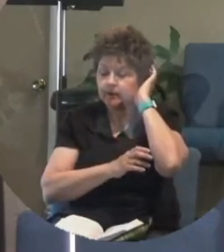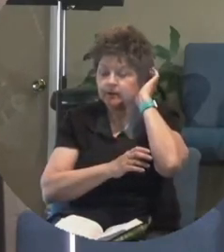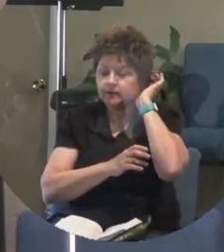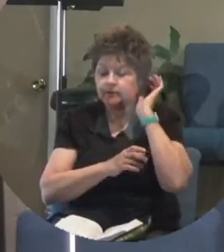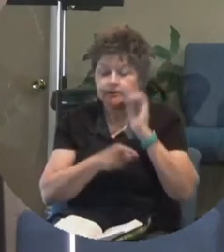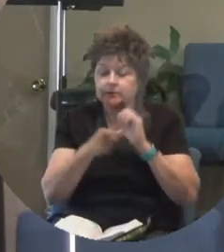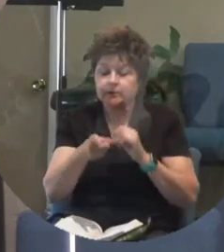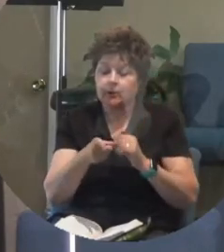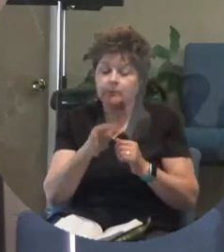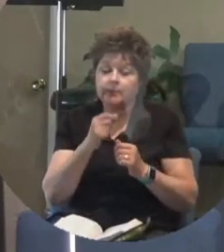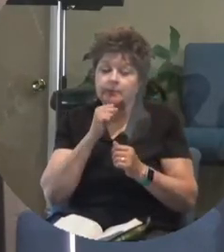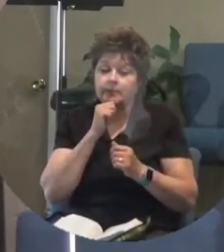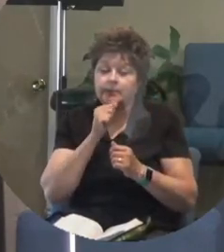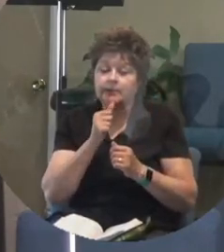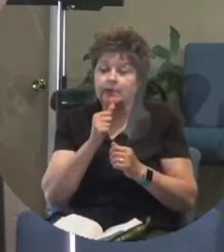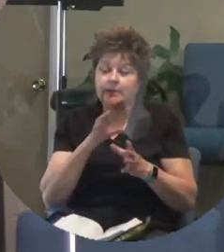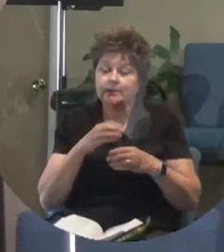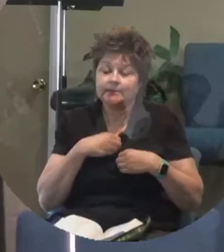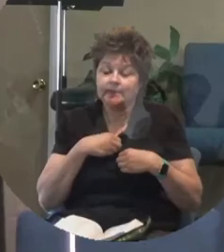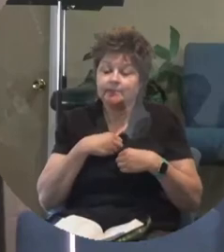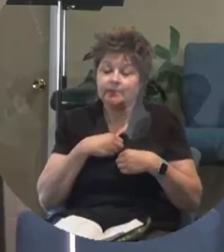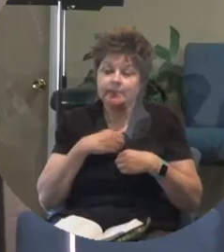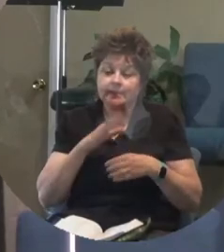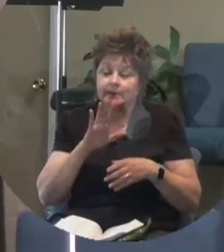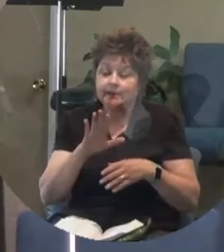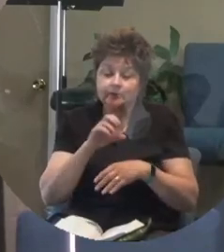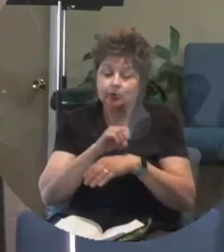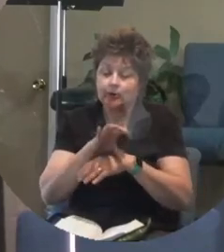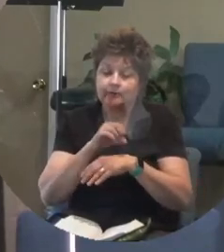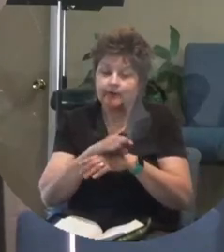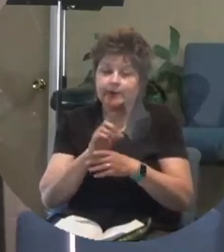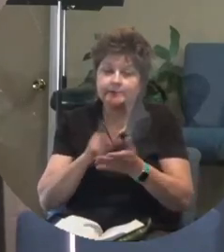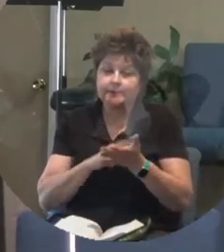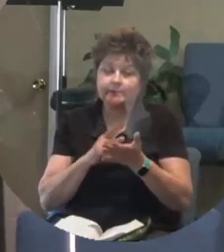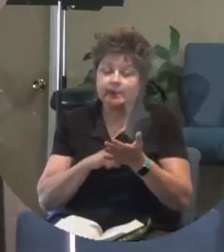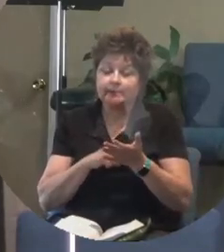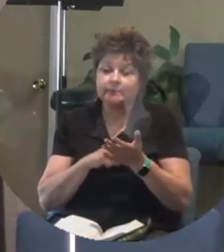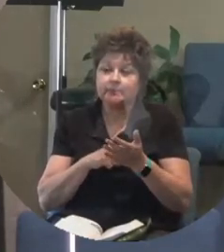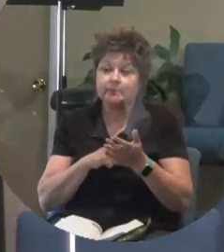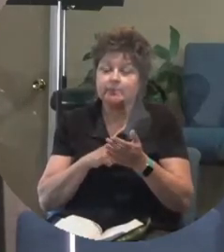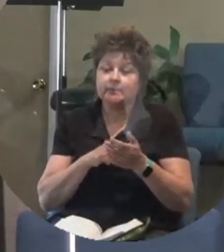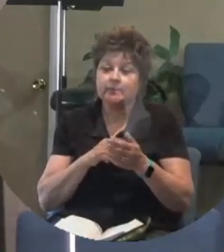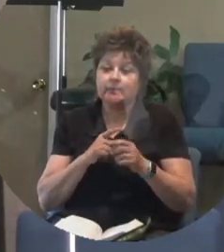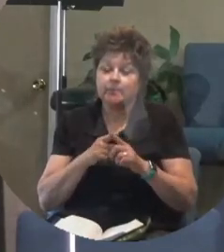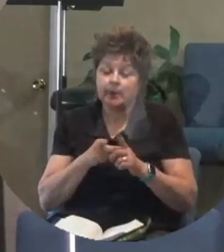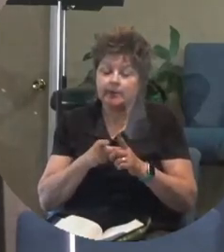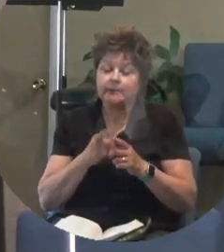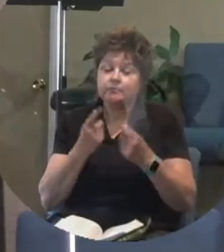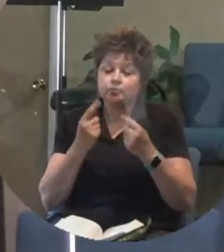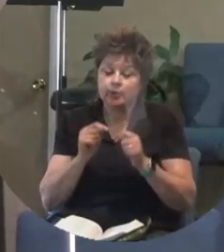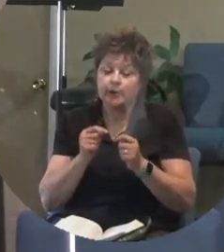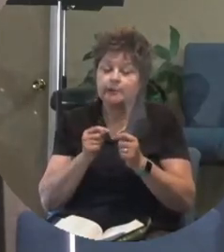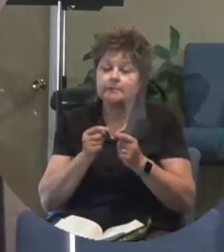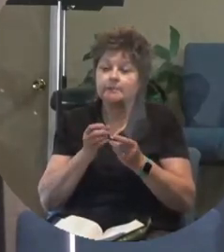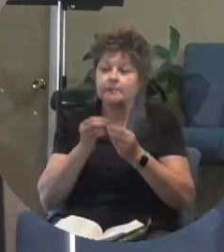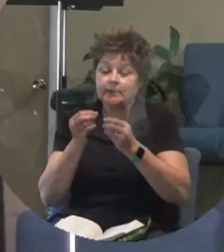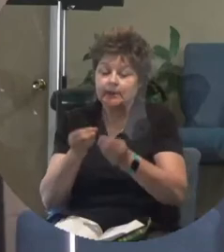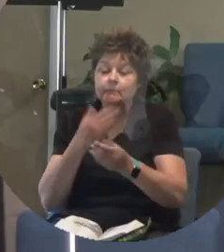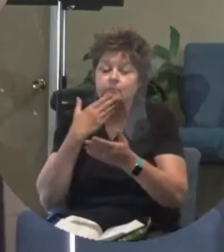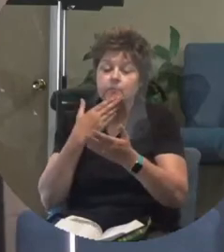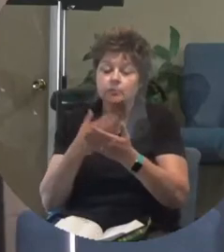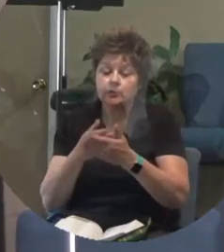of the time. But he's inspired by God to render advice and good advice, sound